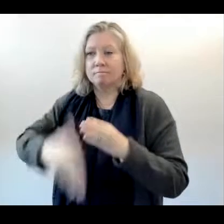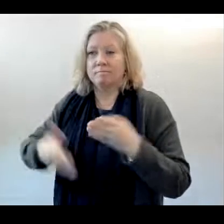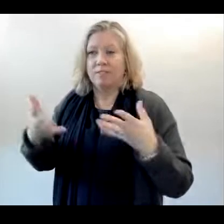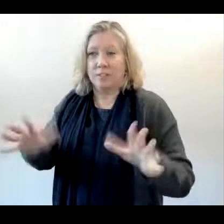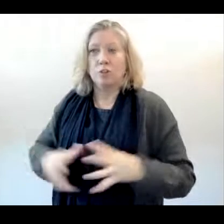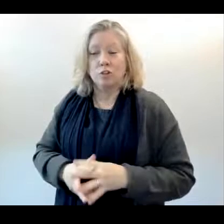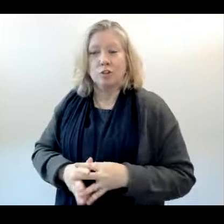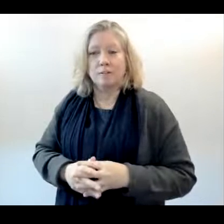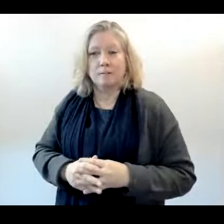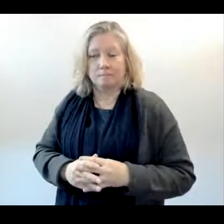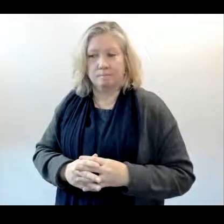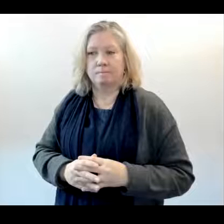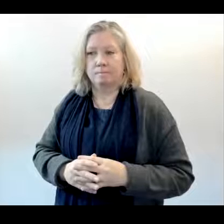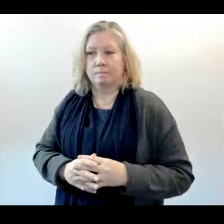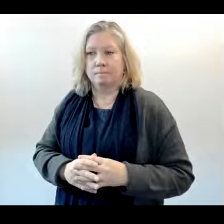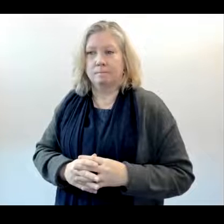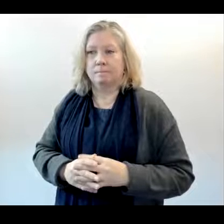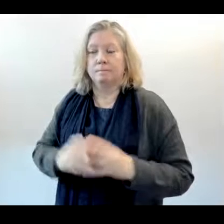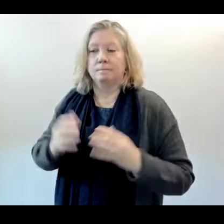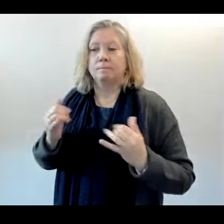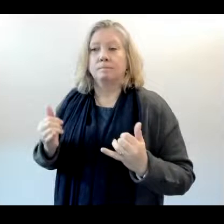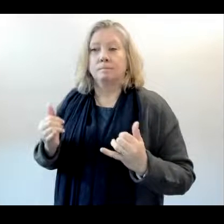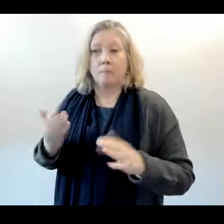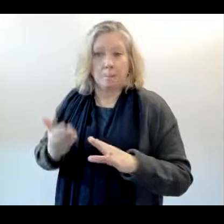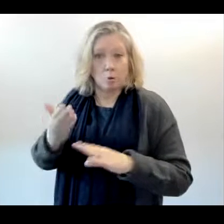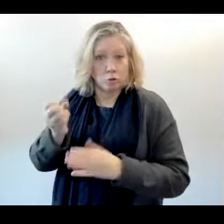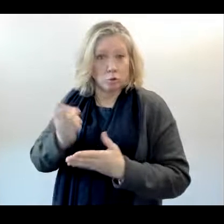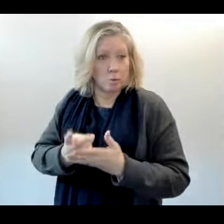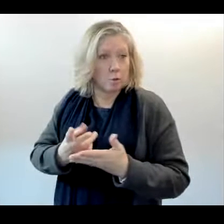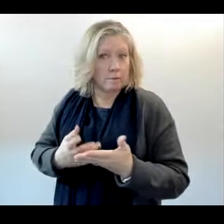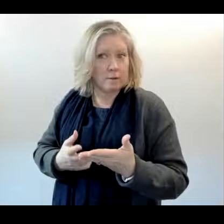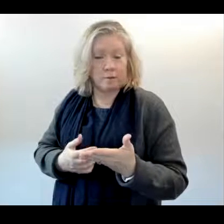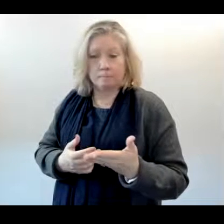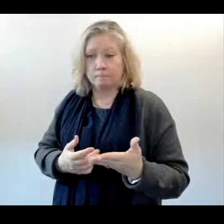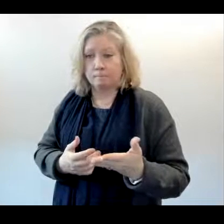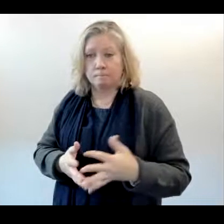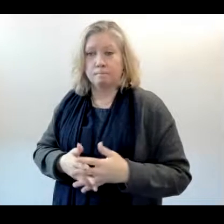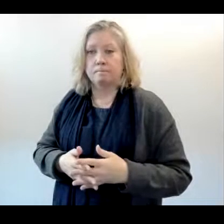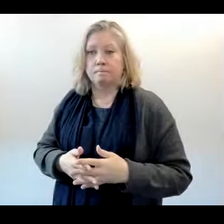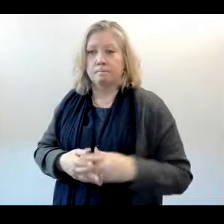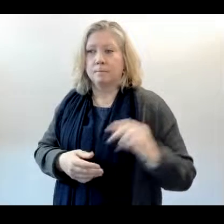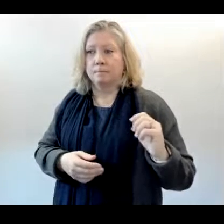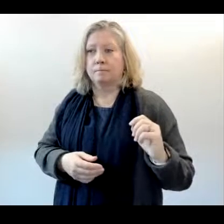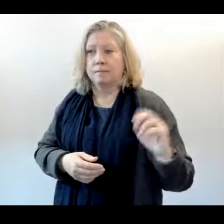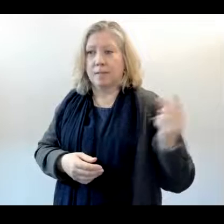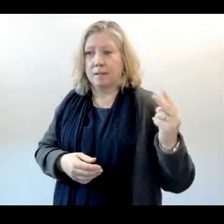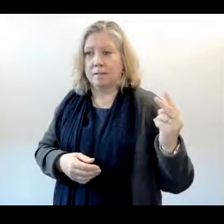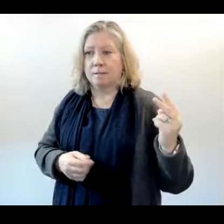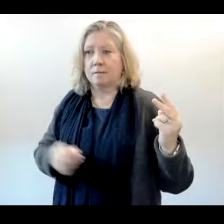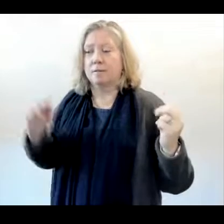you. With that, we'll entertain a motion to approve. So move. Do we have a second?